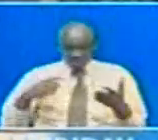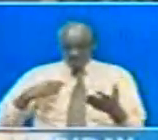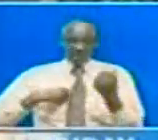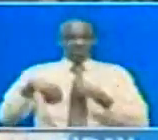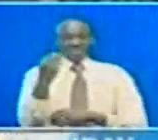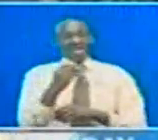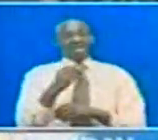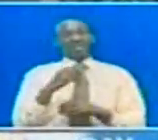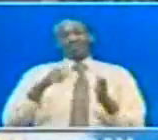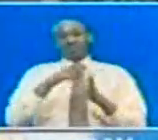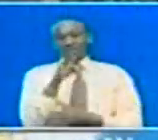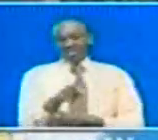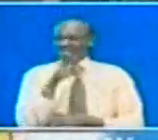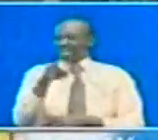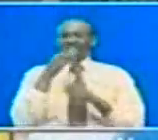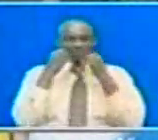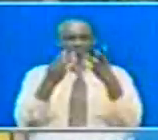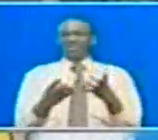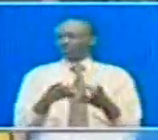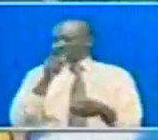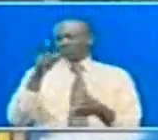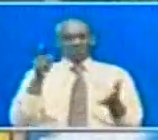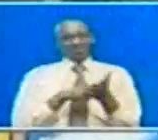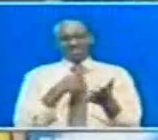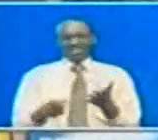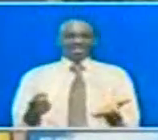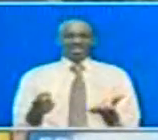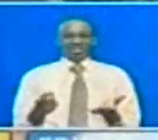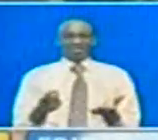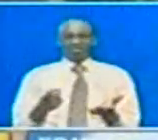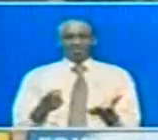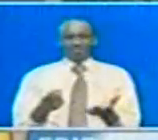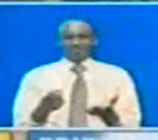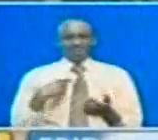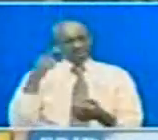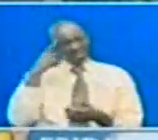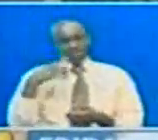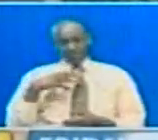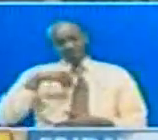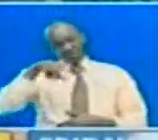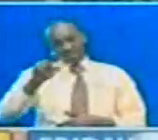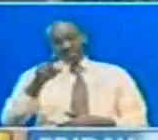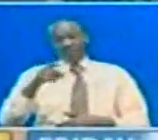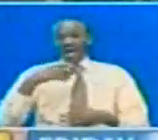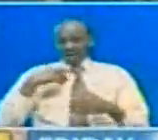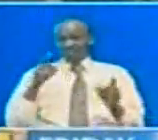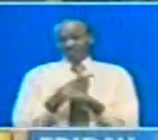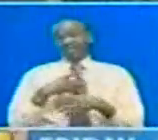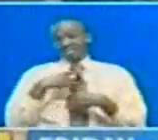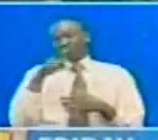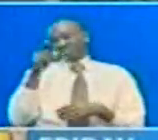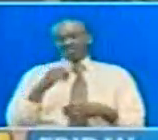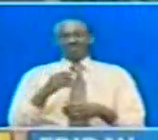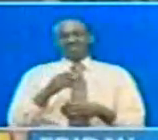receivership. All that information, I think, has been informed by probably people who do not have an interest in the